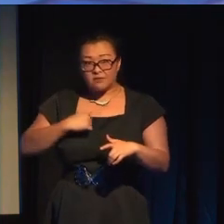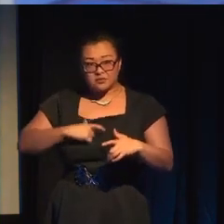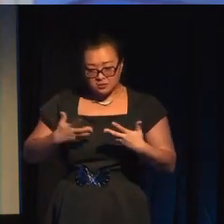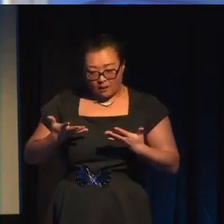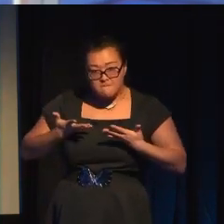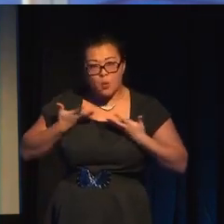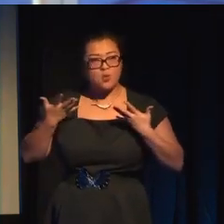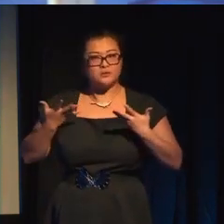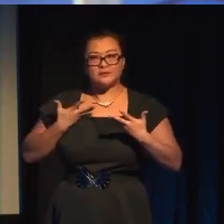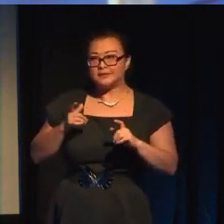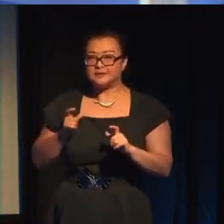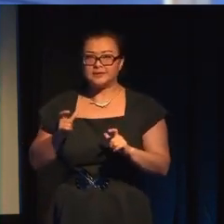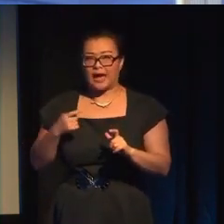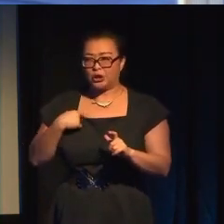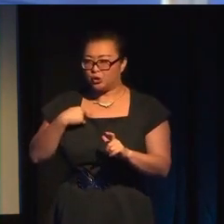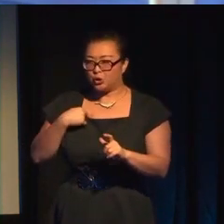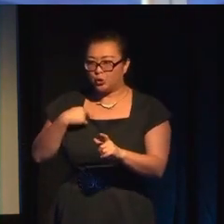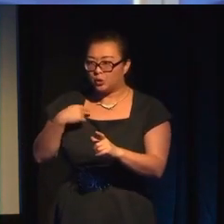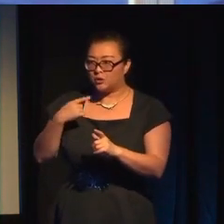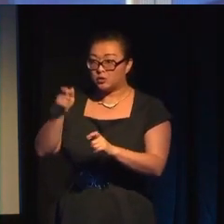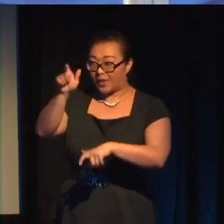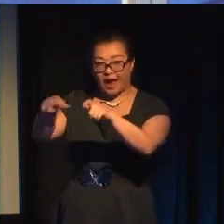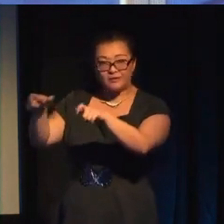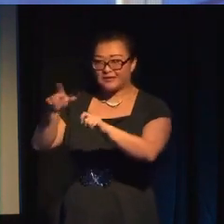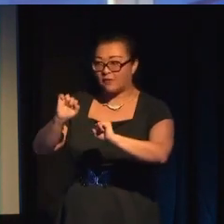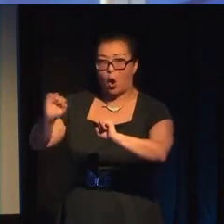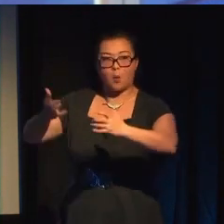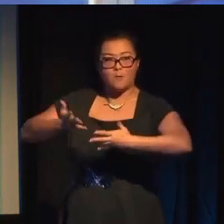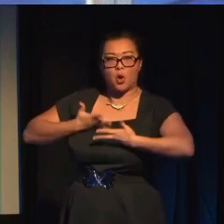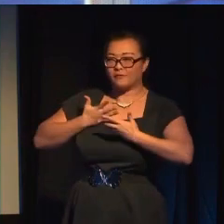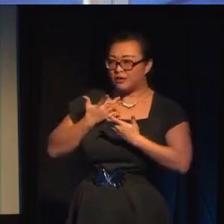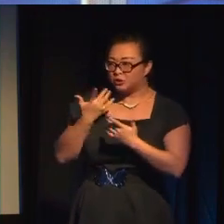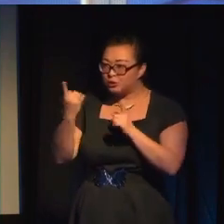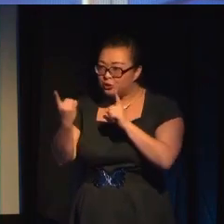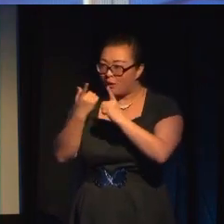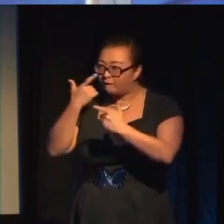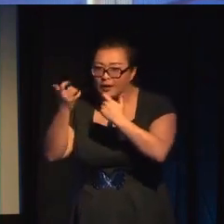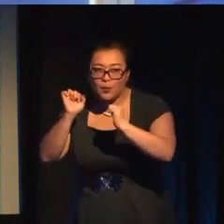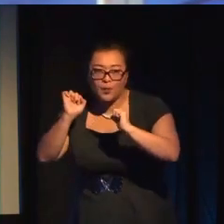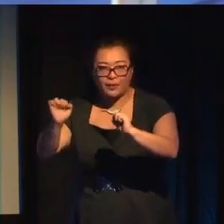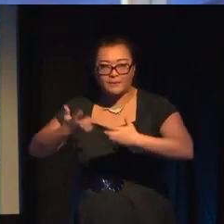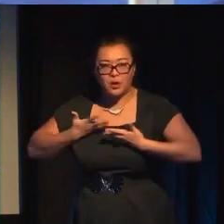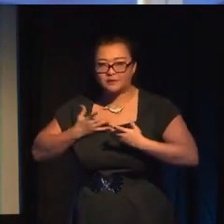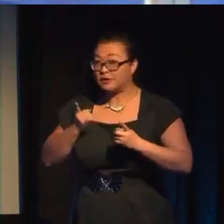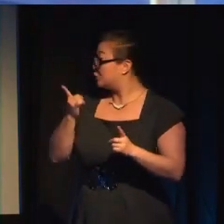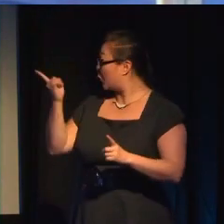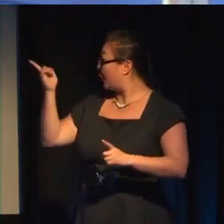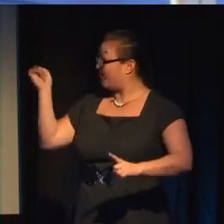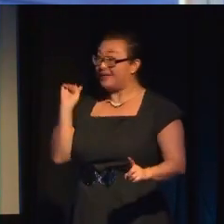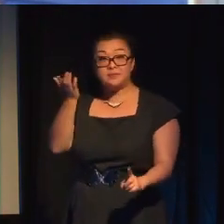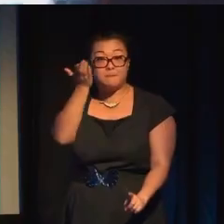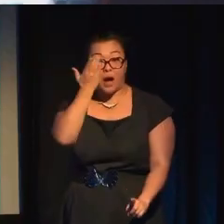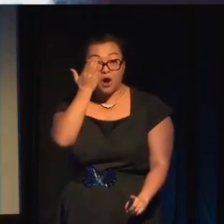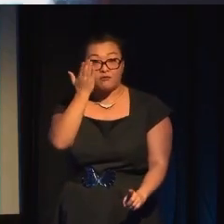you come to learn what the motivations are. These gang parrots are very much motivated by the geese of York, who